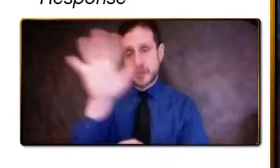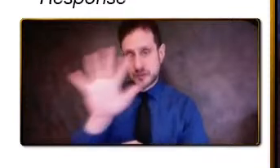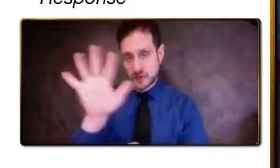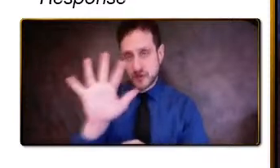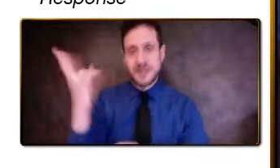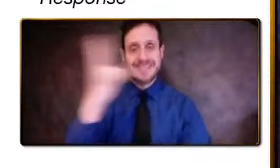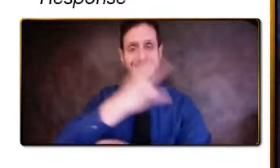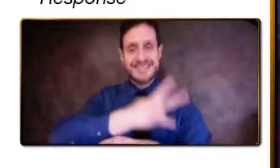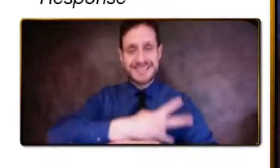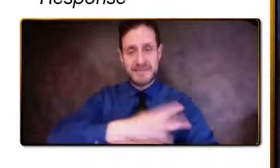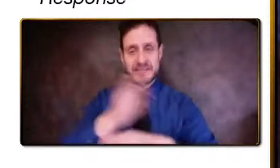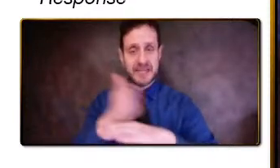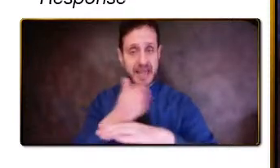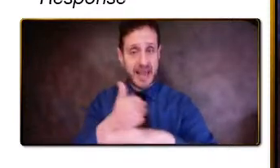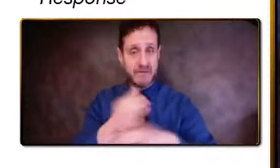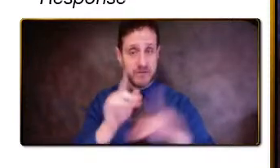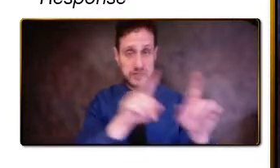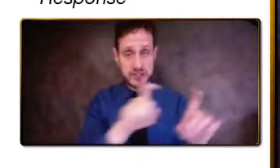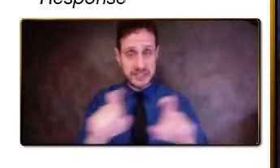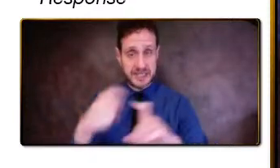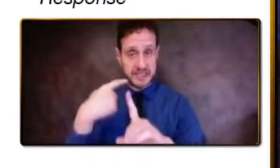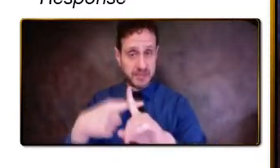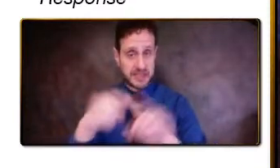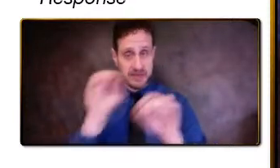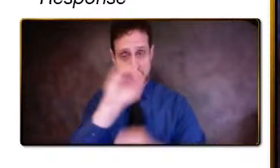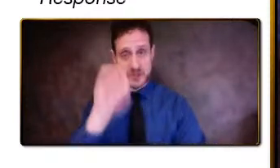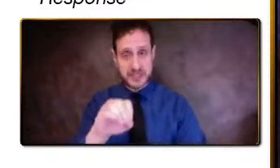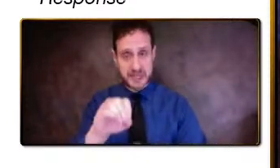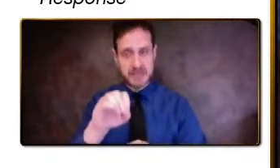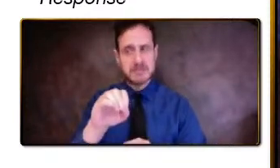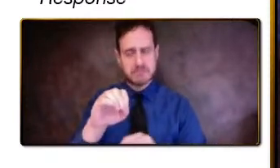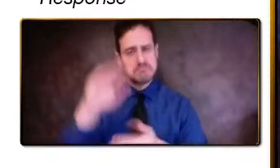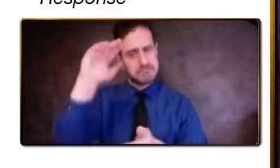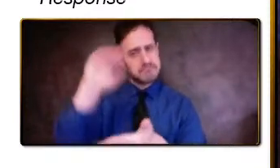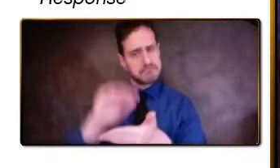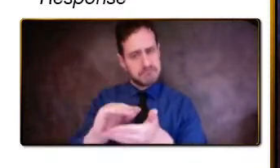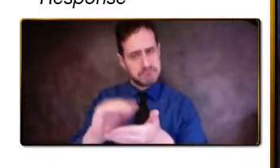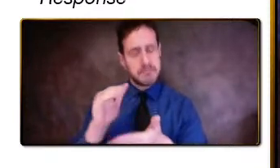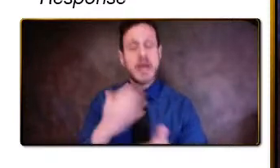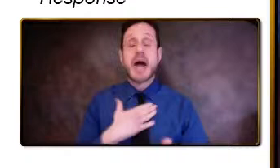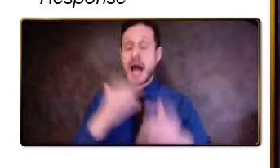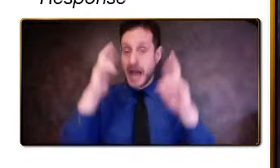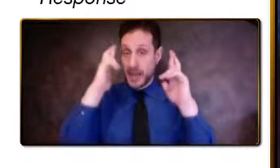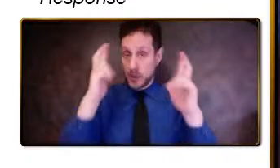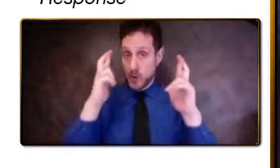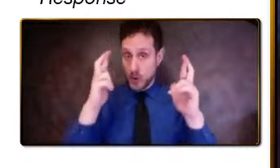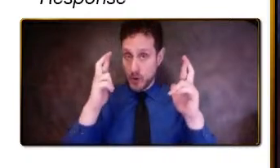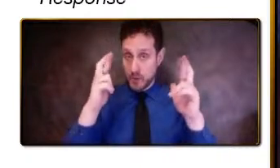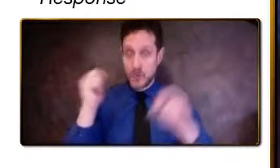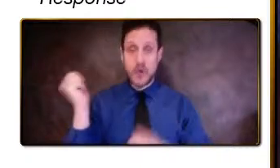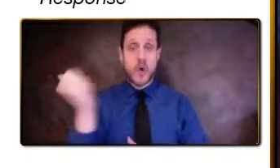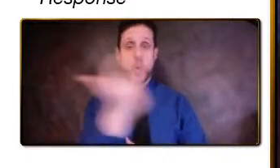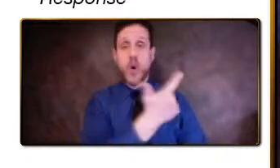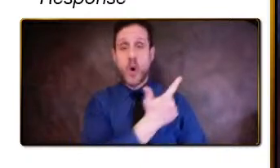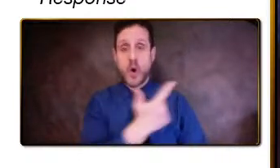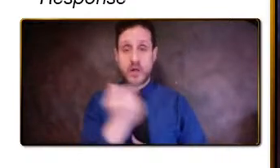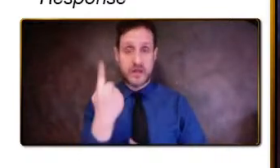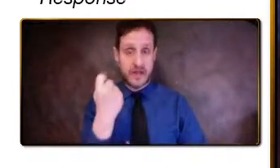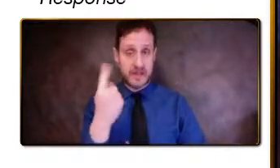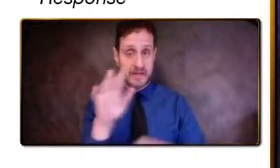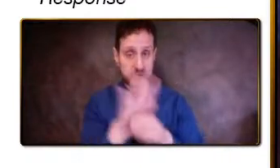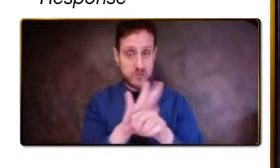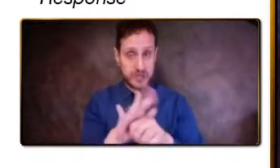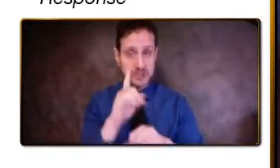rate. My great hope is that all of our regions will move out of the tiers of resurgence